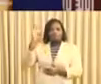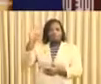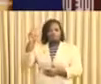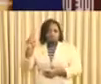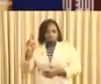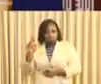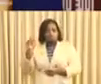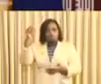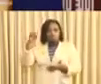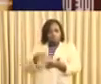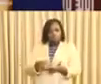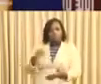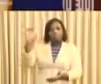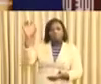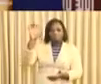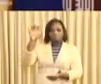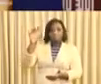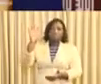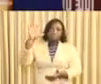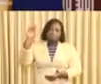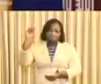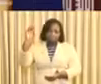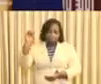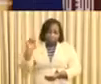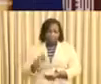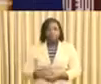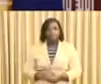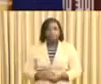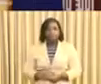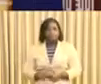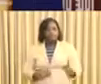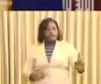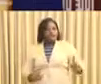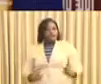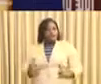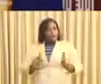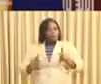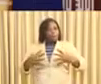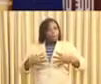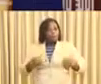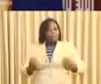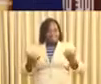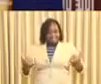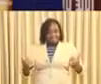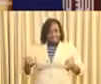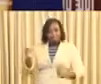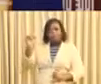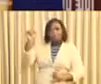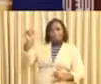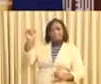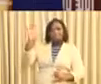1,550. Our recoveries are now 155, and deaths